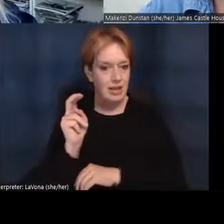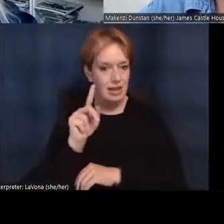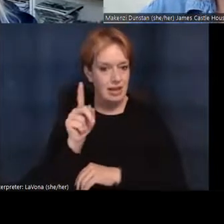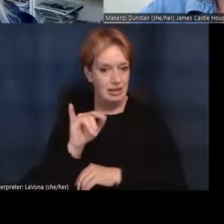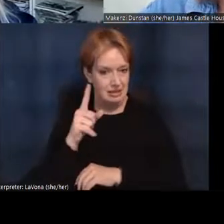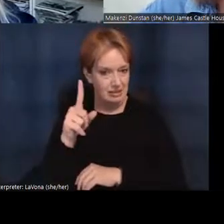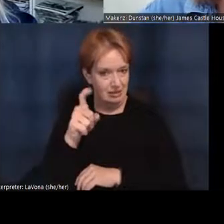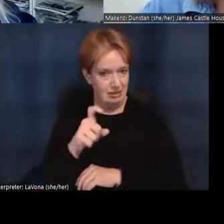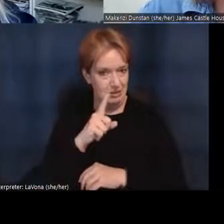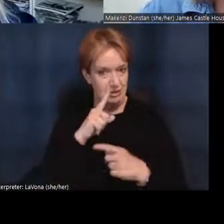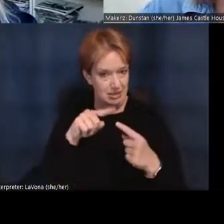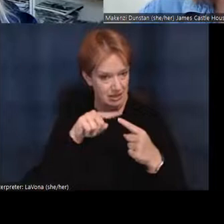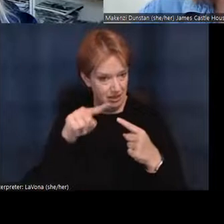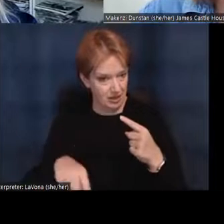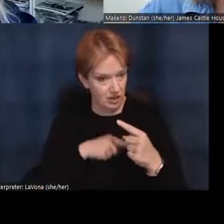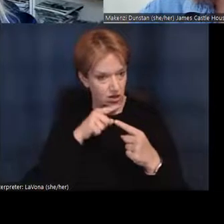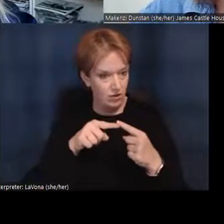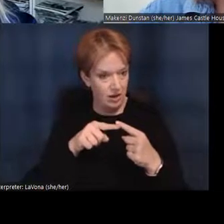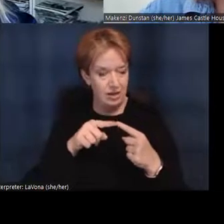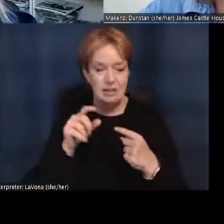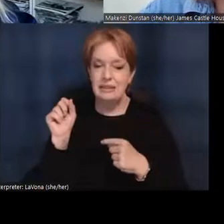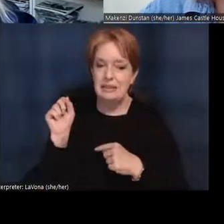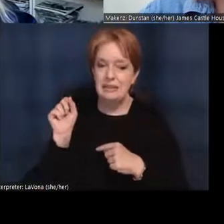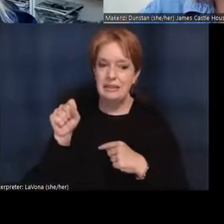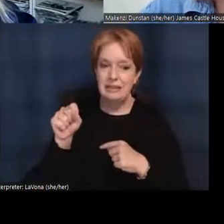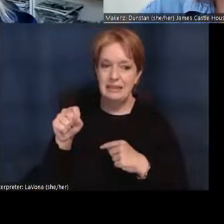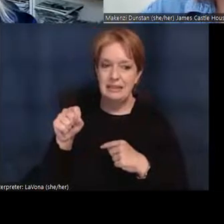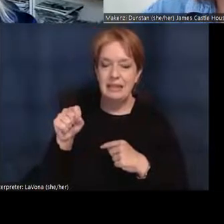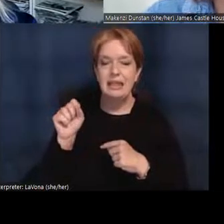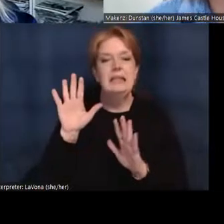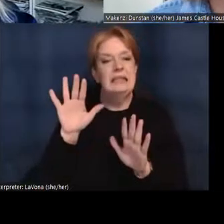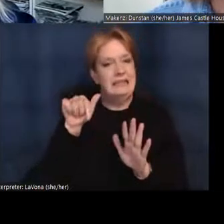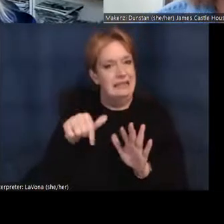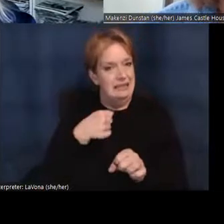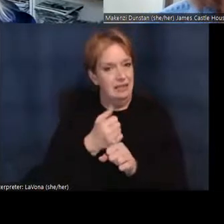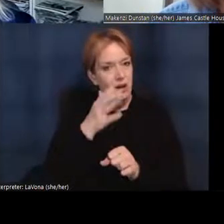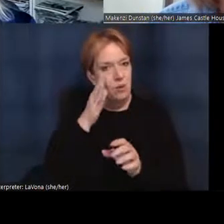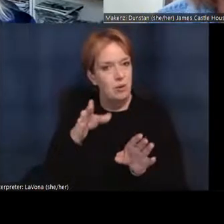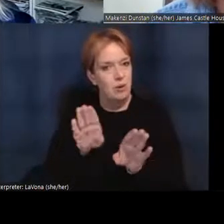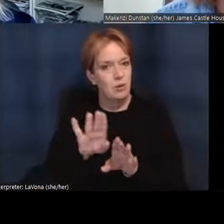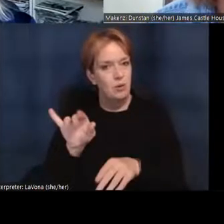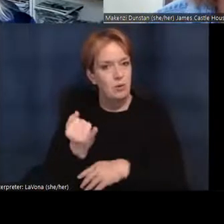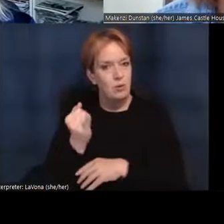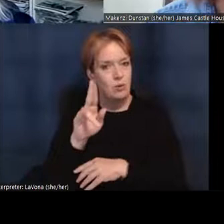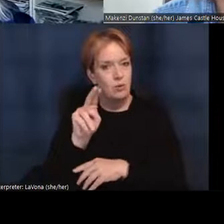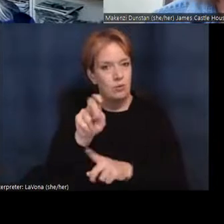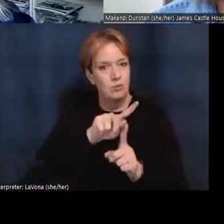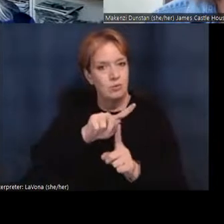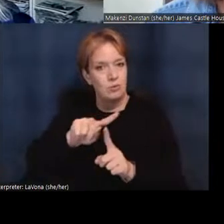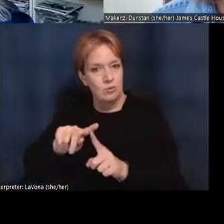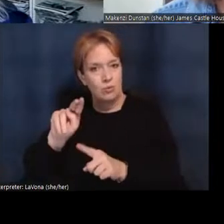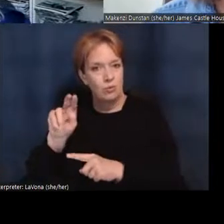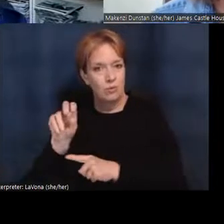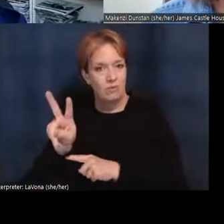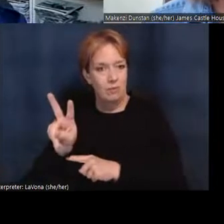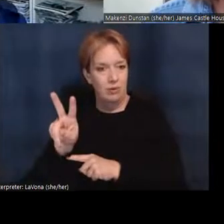unusual year. It's going to be closed beginning in June until November. It will reopen